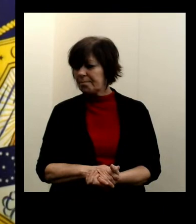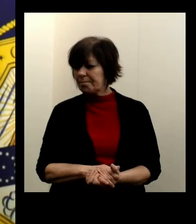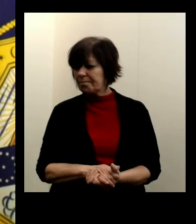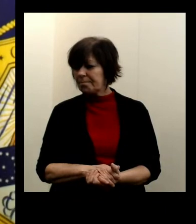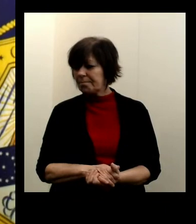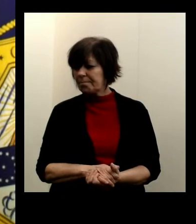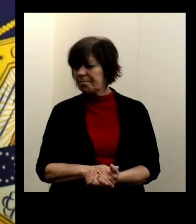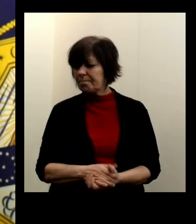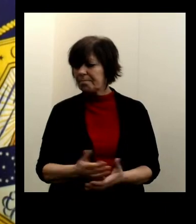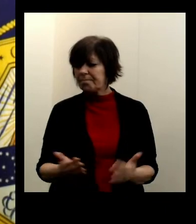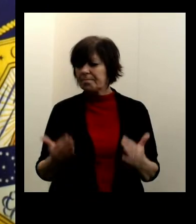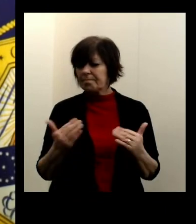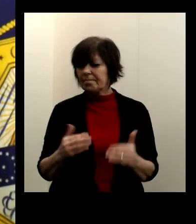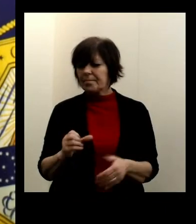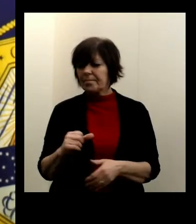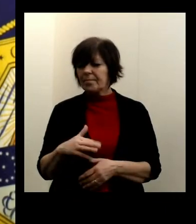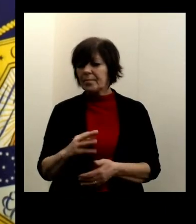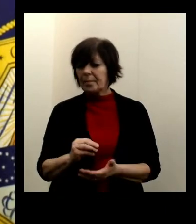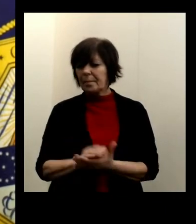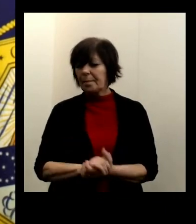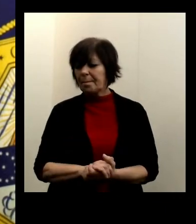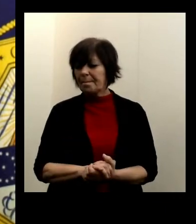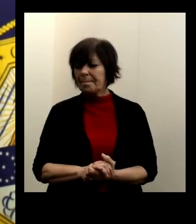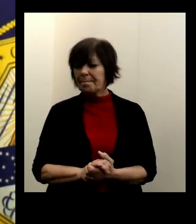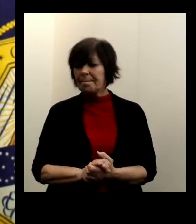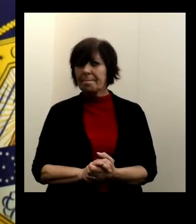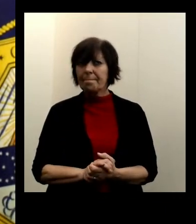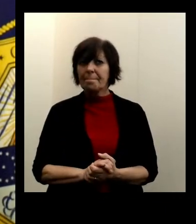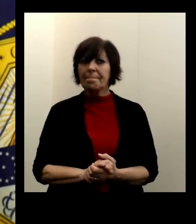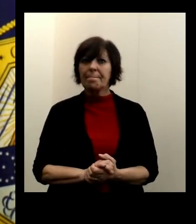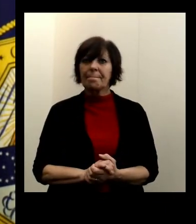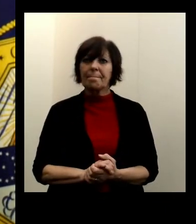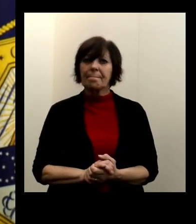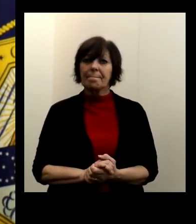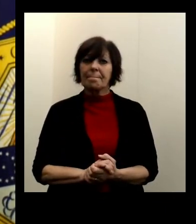If not, we'll move on to Spectrum News. Anyone from Spectrum News on?